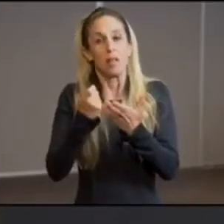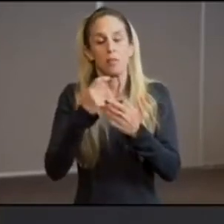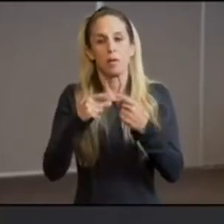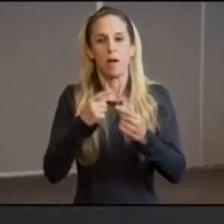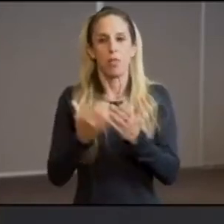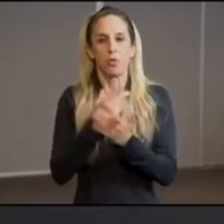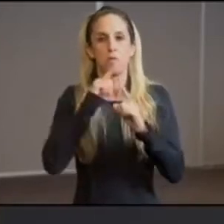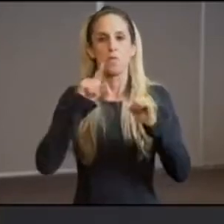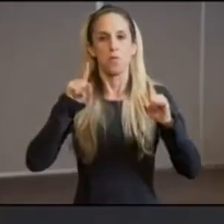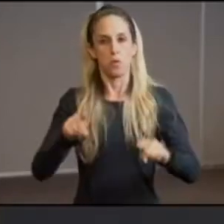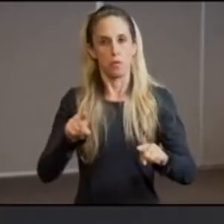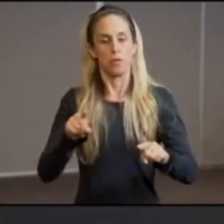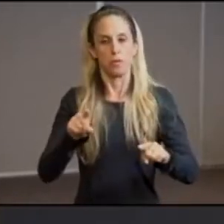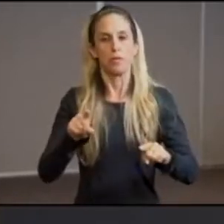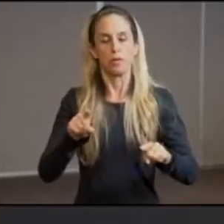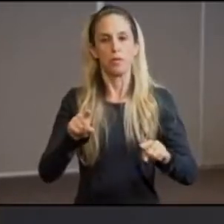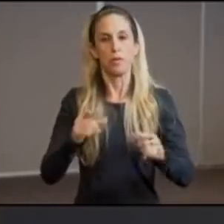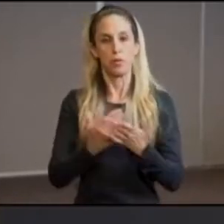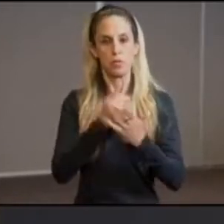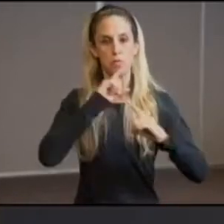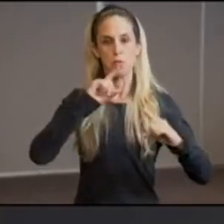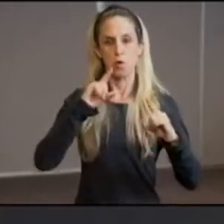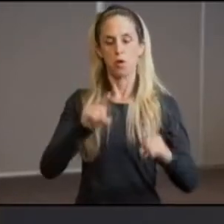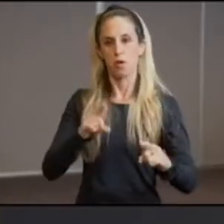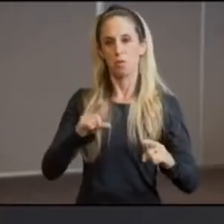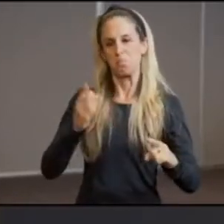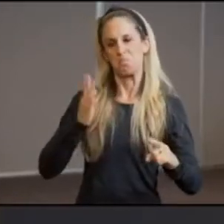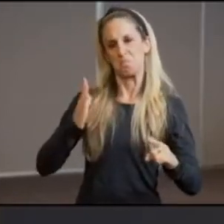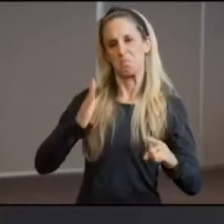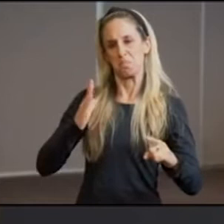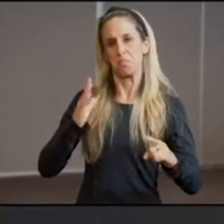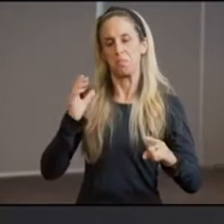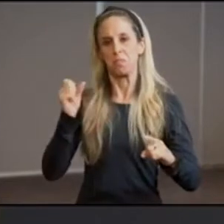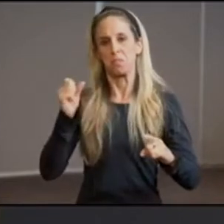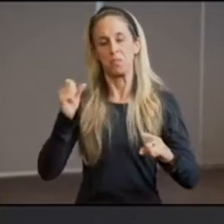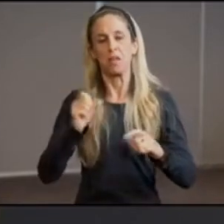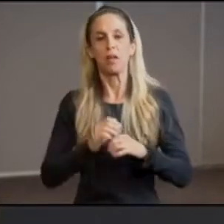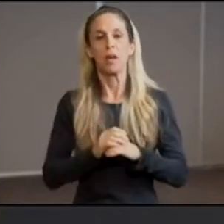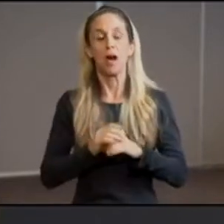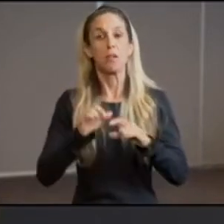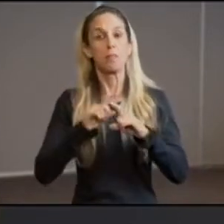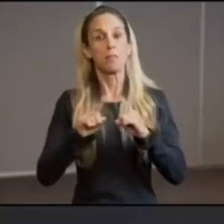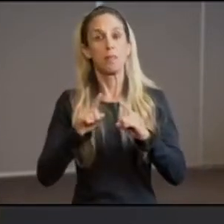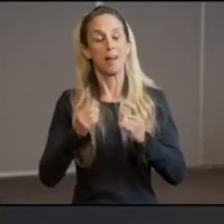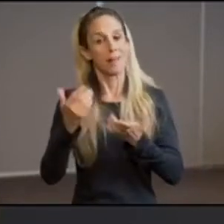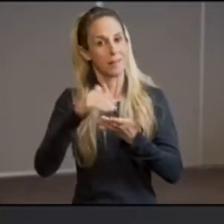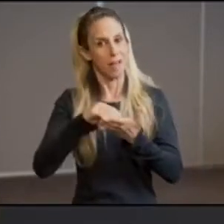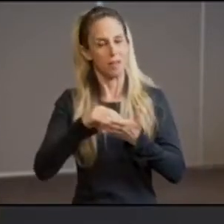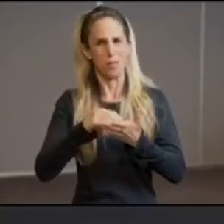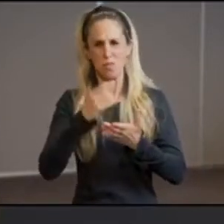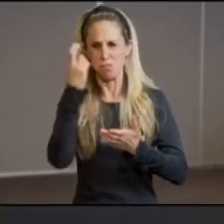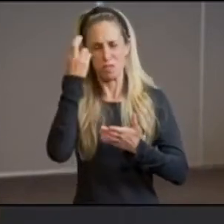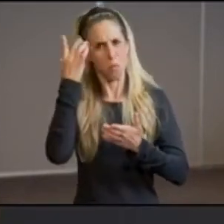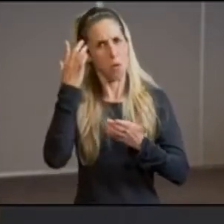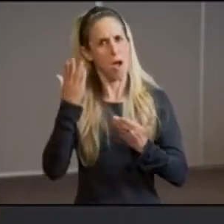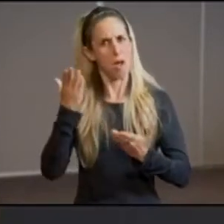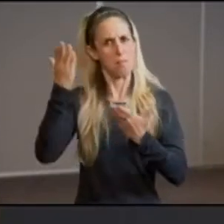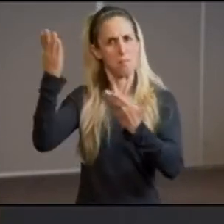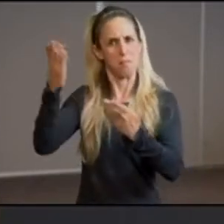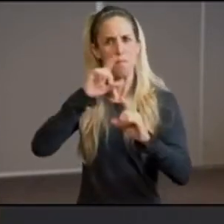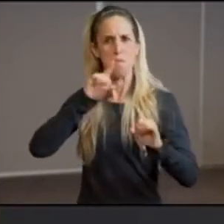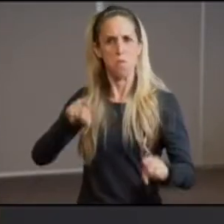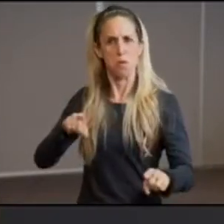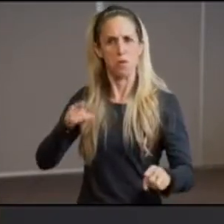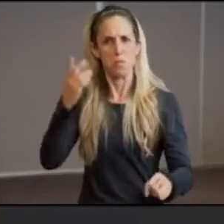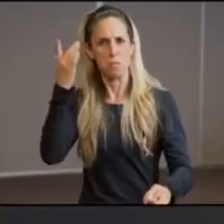new order. Talked about it in previous days, but I want to state again the purpose behind the order. And